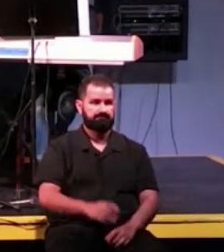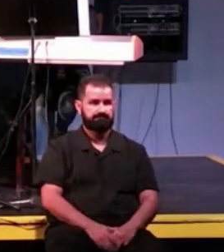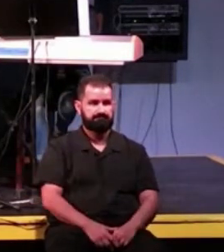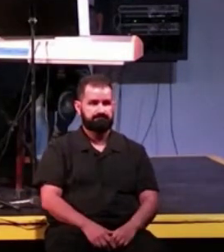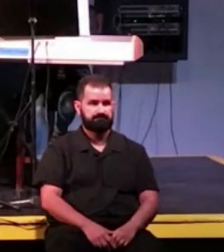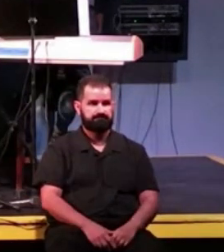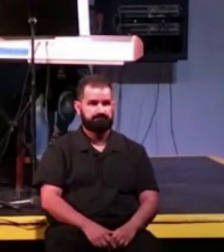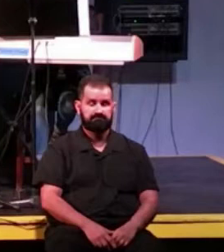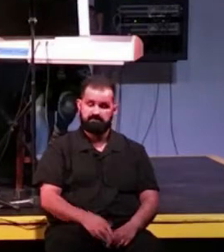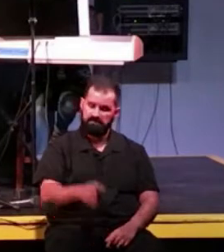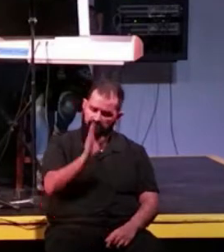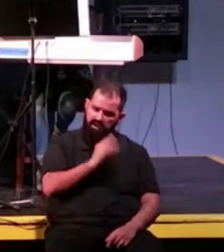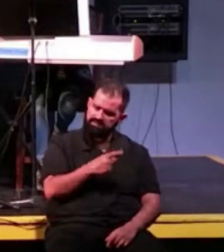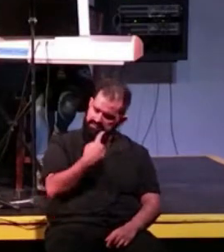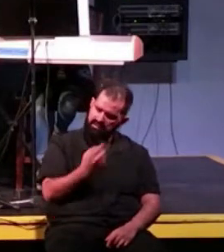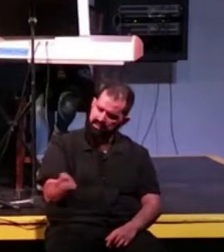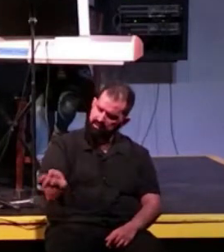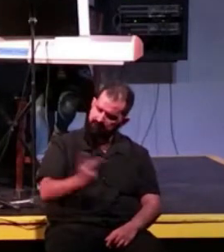Come back to praise.